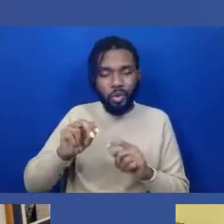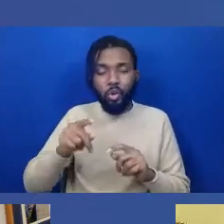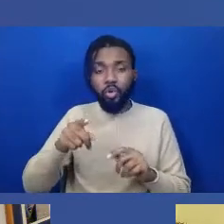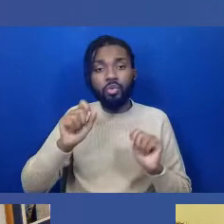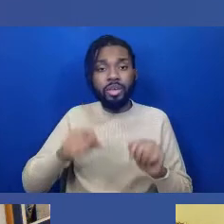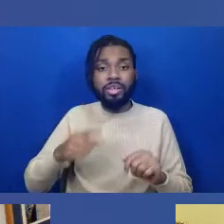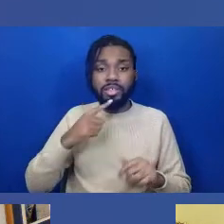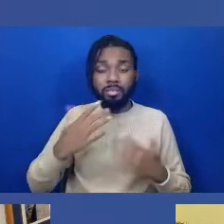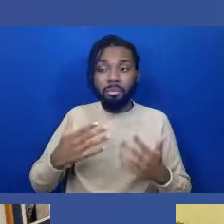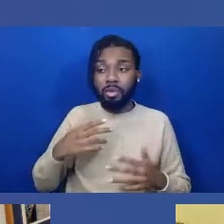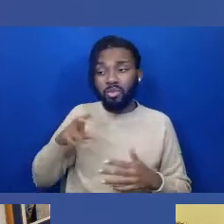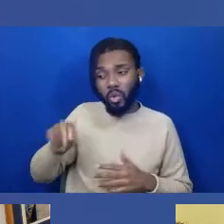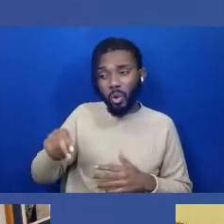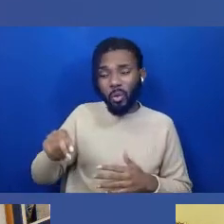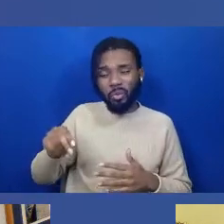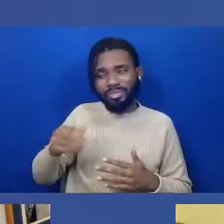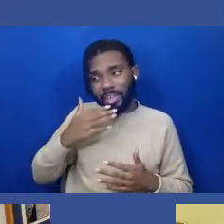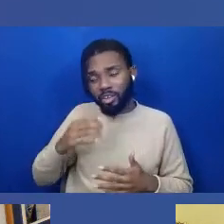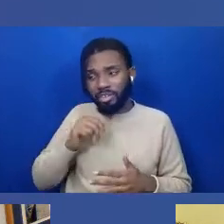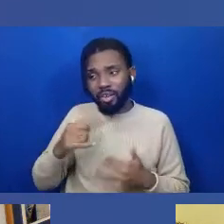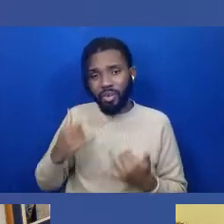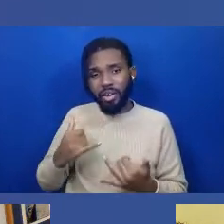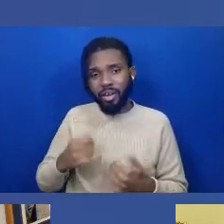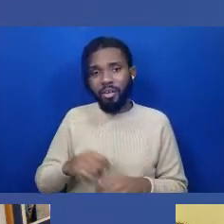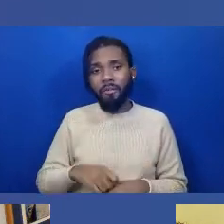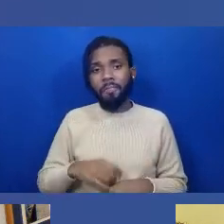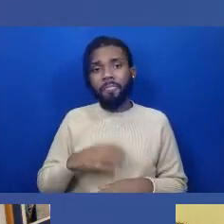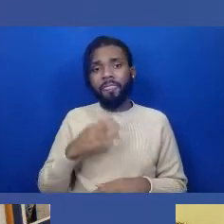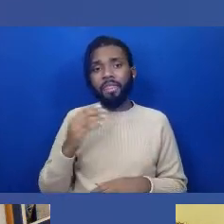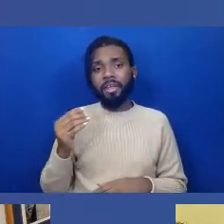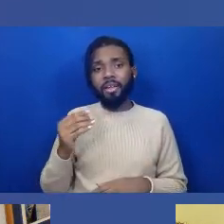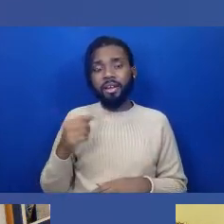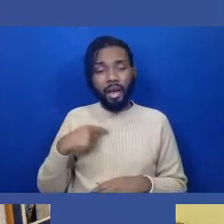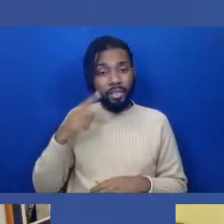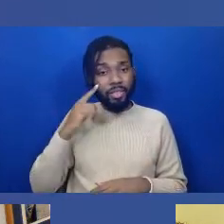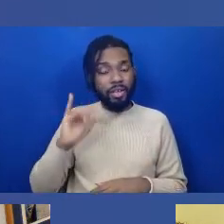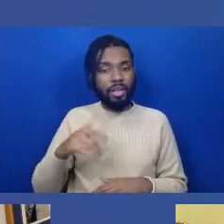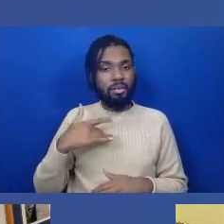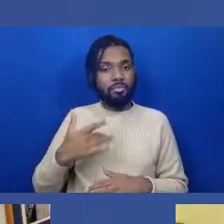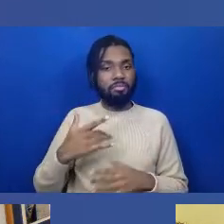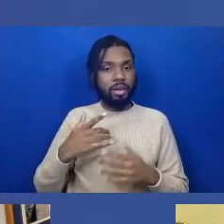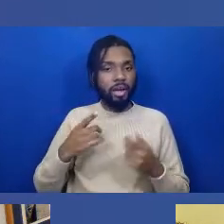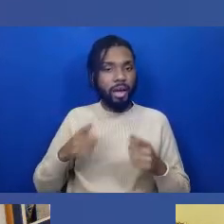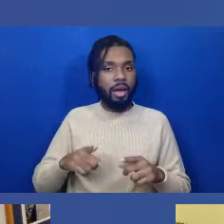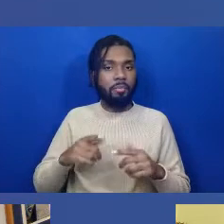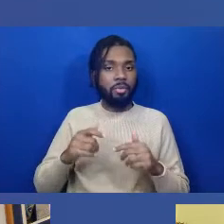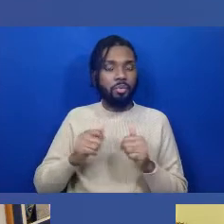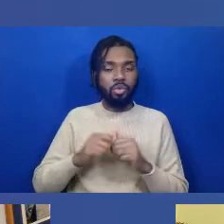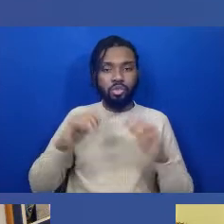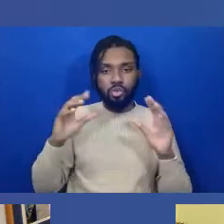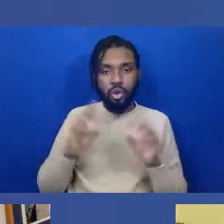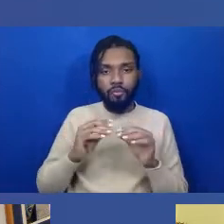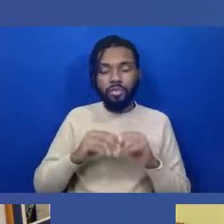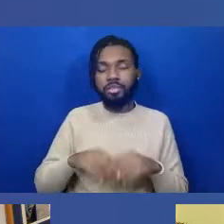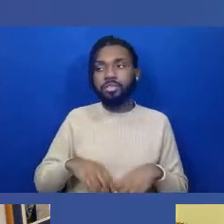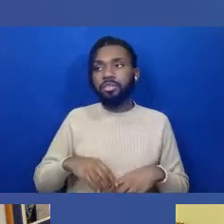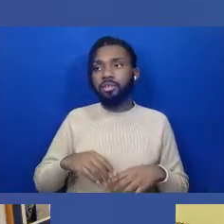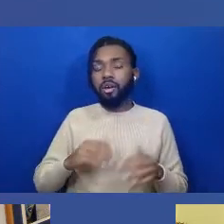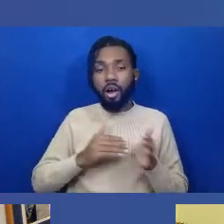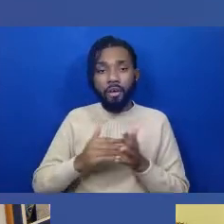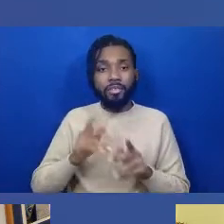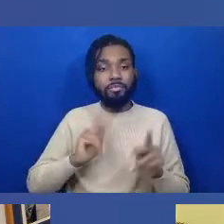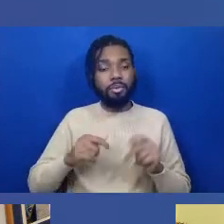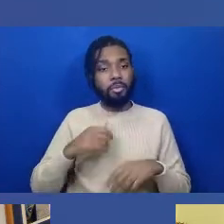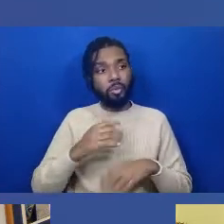time. And this really comes into play, I think, around conferences. And, you know, I get requests from a lot of people for meetings,